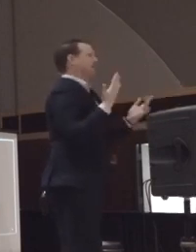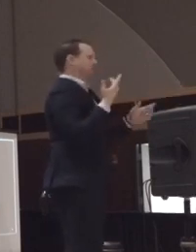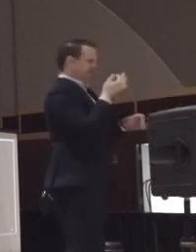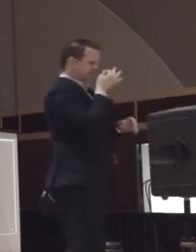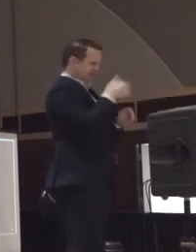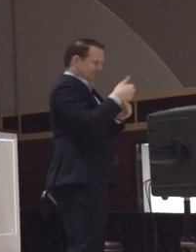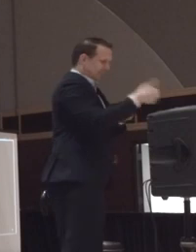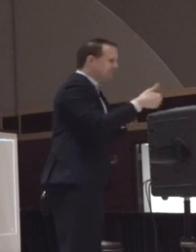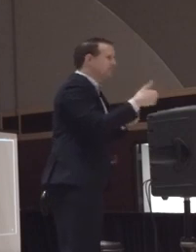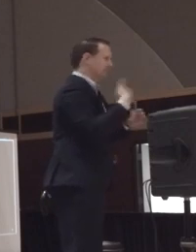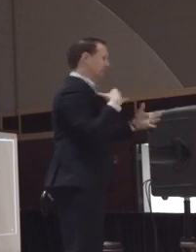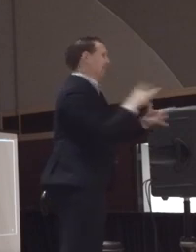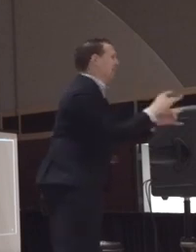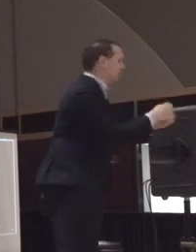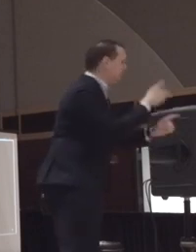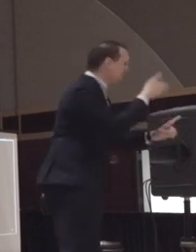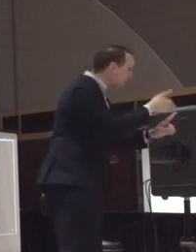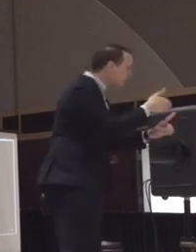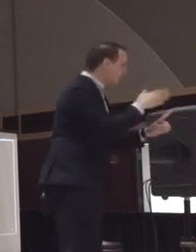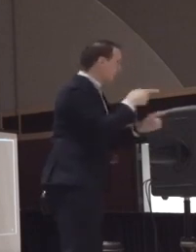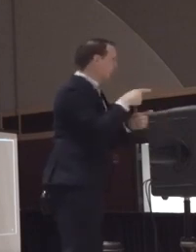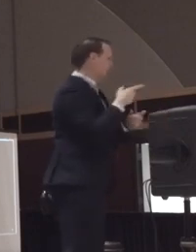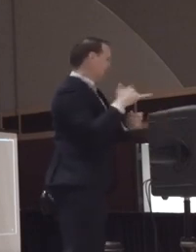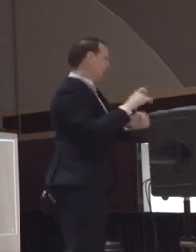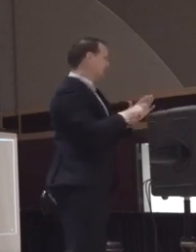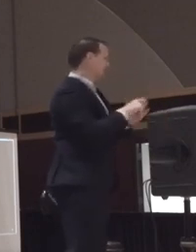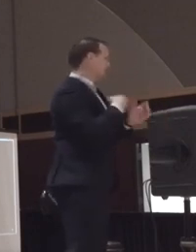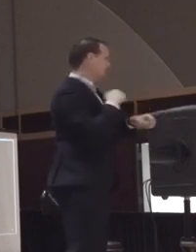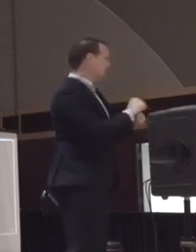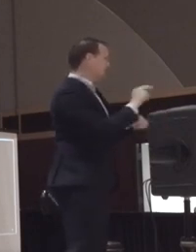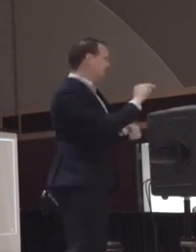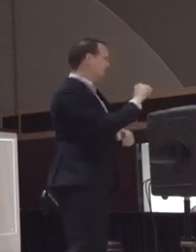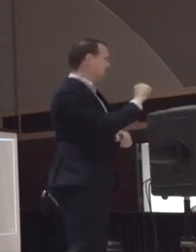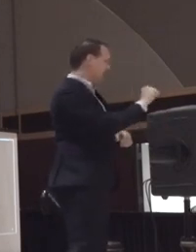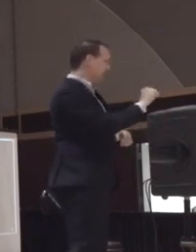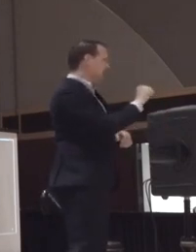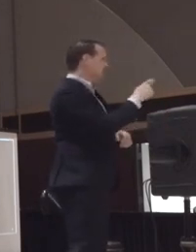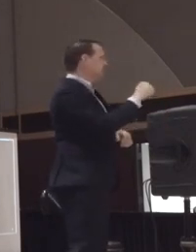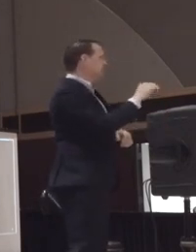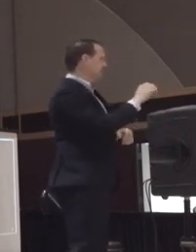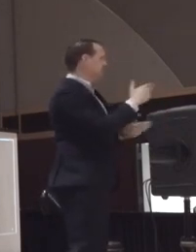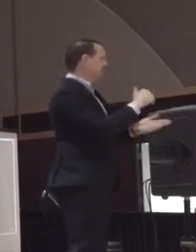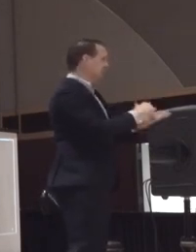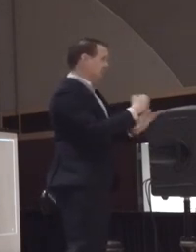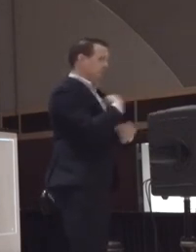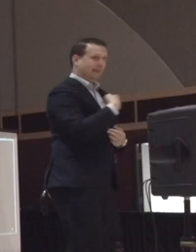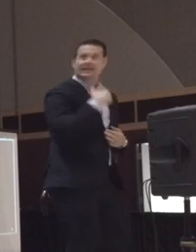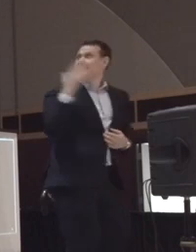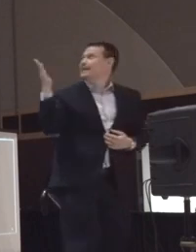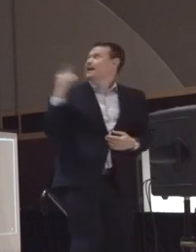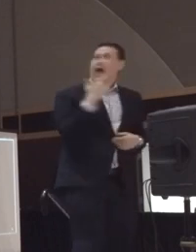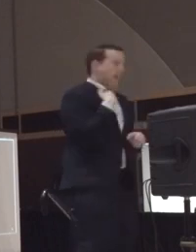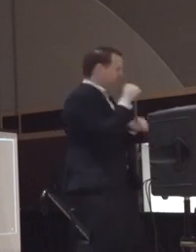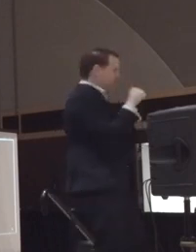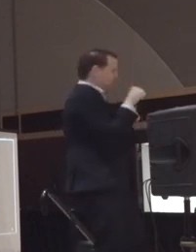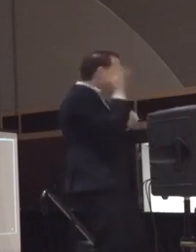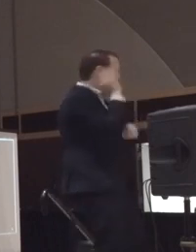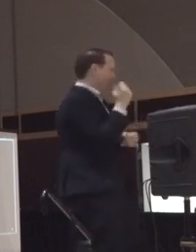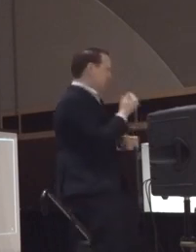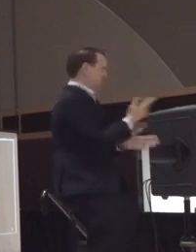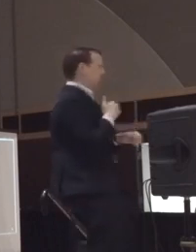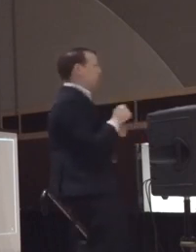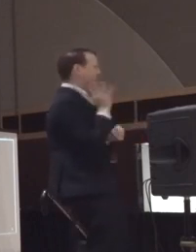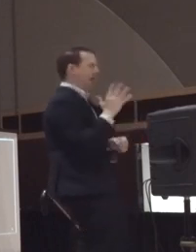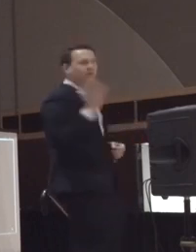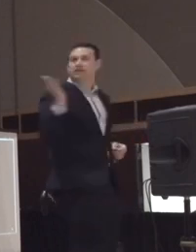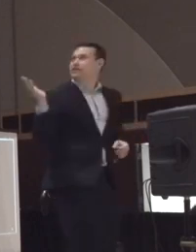thereafter, of connecting with Temple when I was working at the NASA Kennedy Space Center. And so here is me freaking out. We're